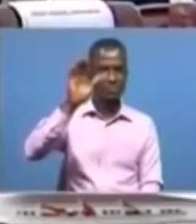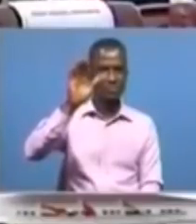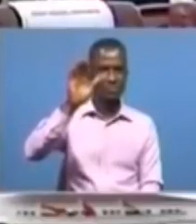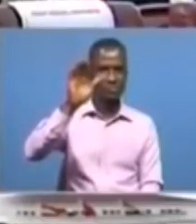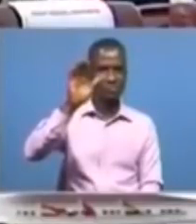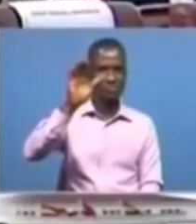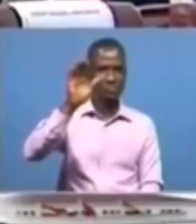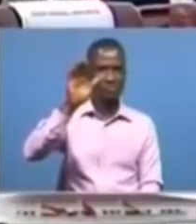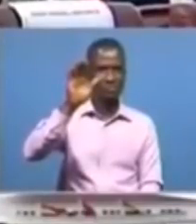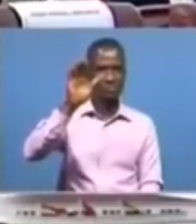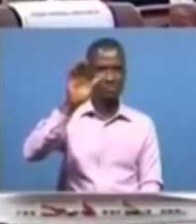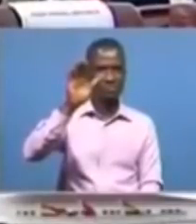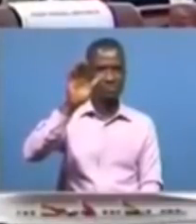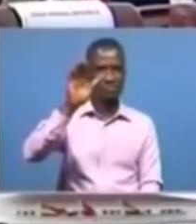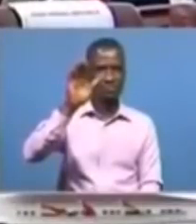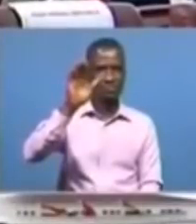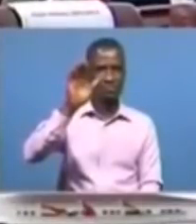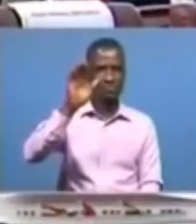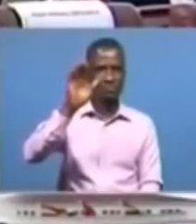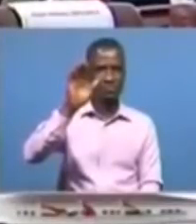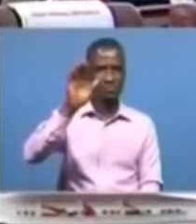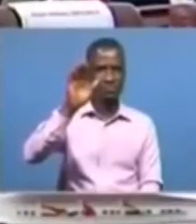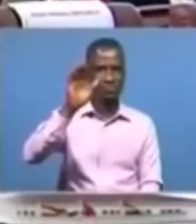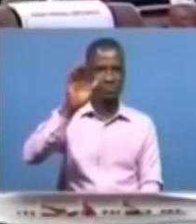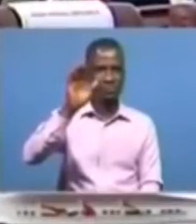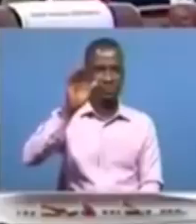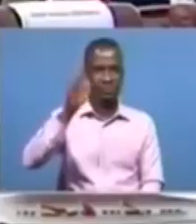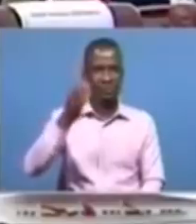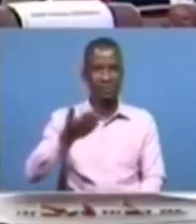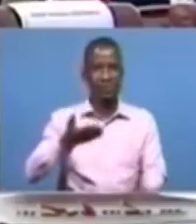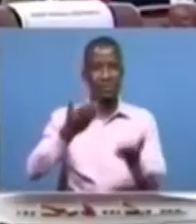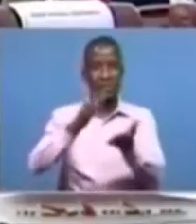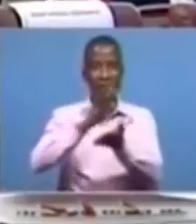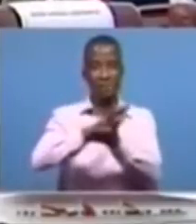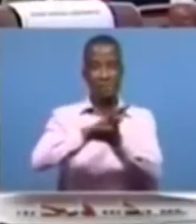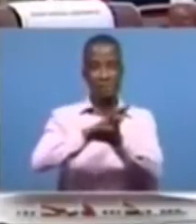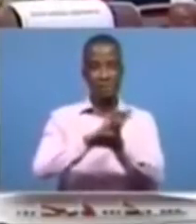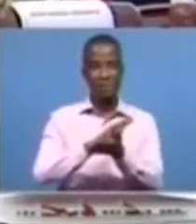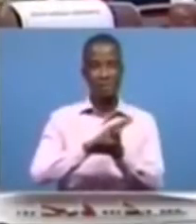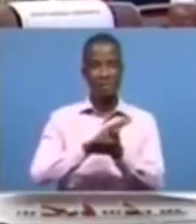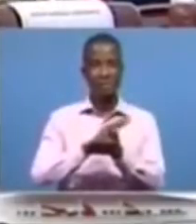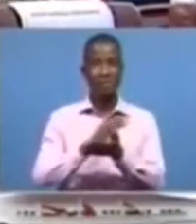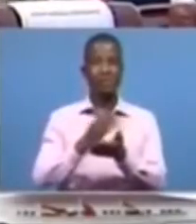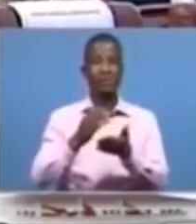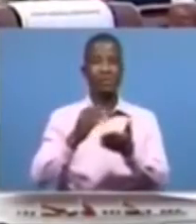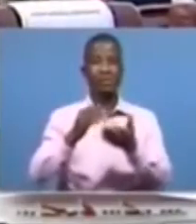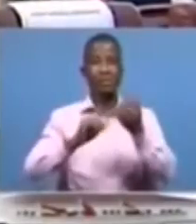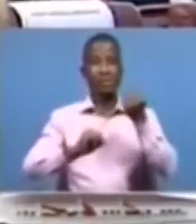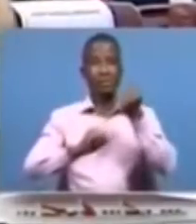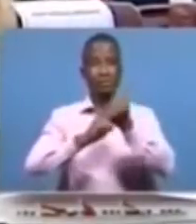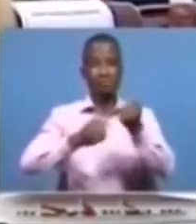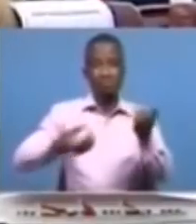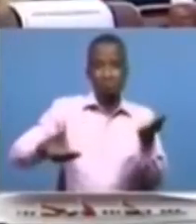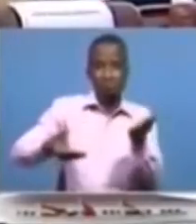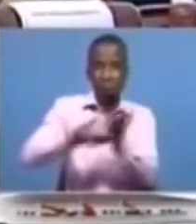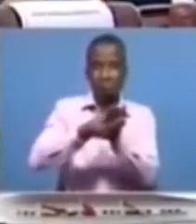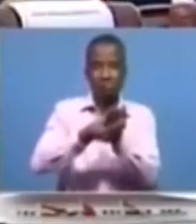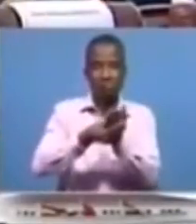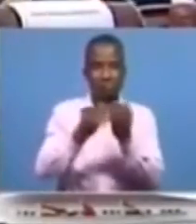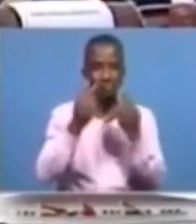move in terms of the motion paper and the supporting affidavit.